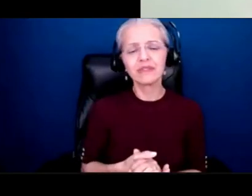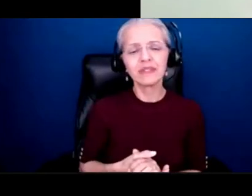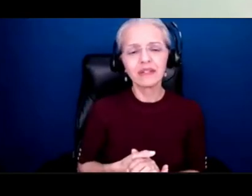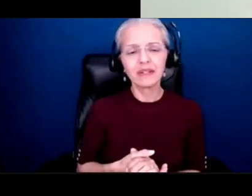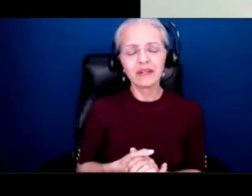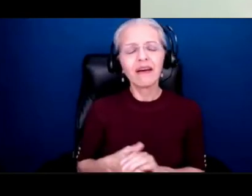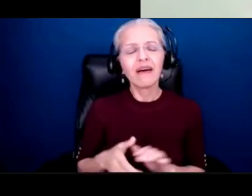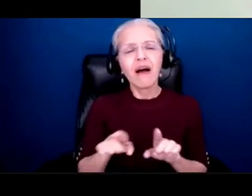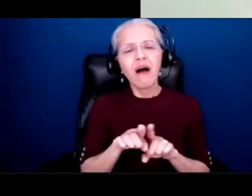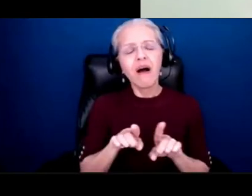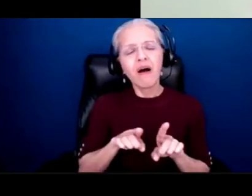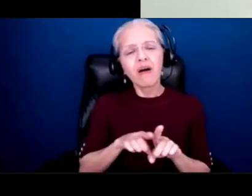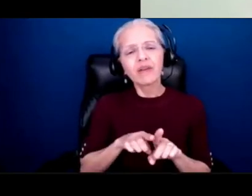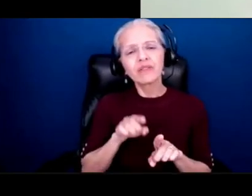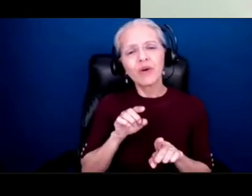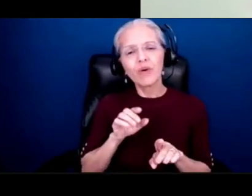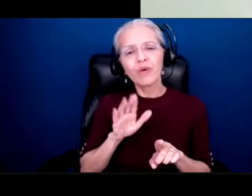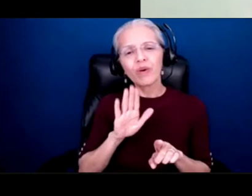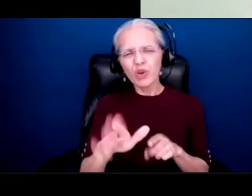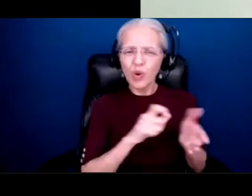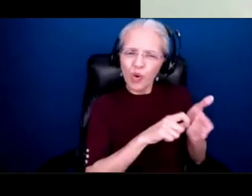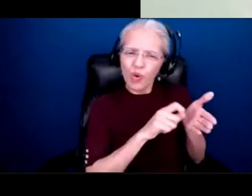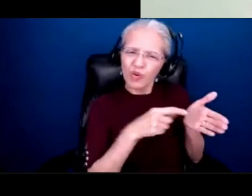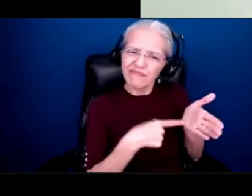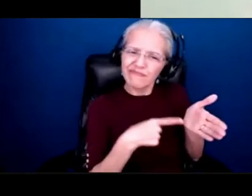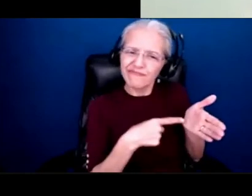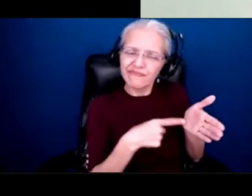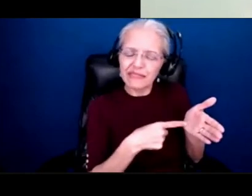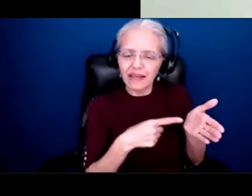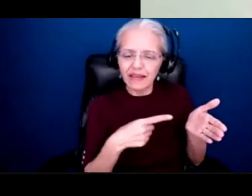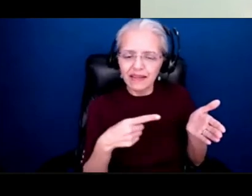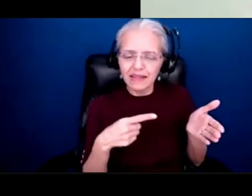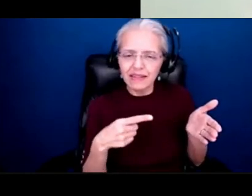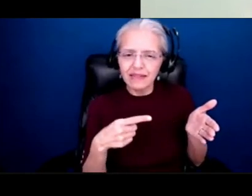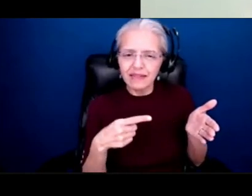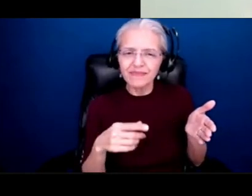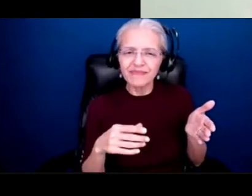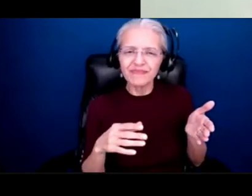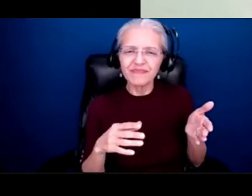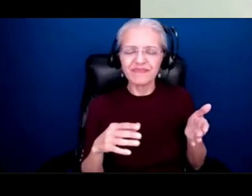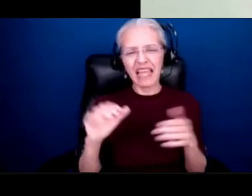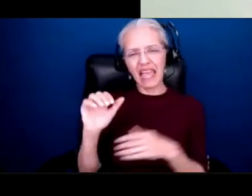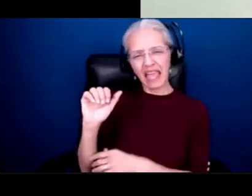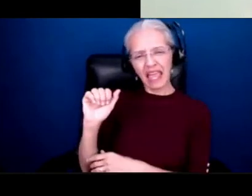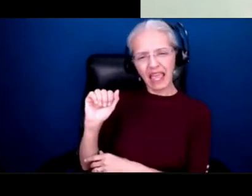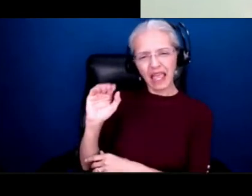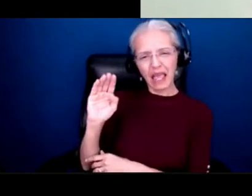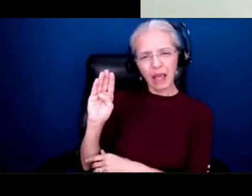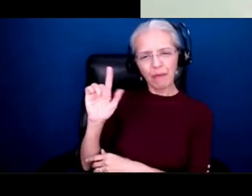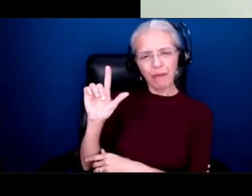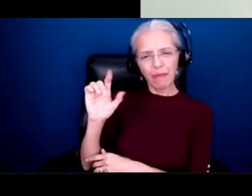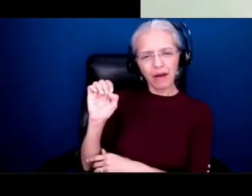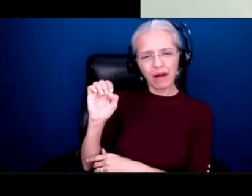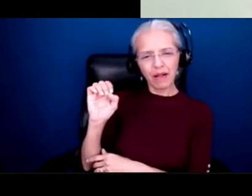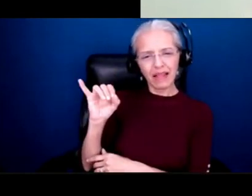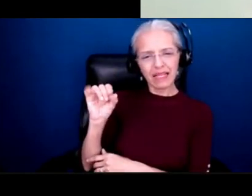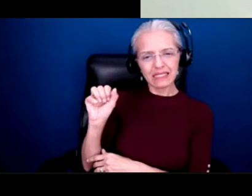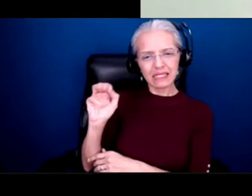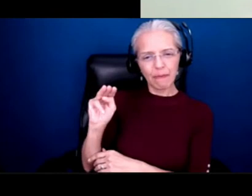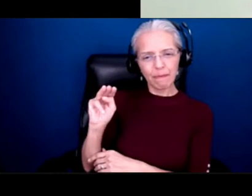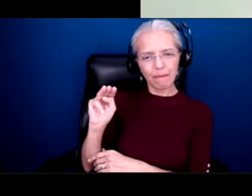You also talk about, in some of your writing, about being in an ableism society.